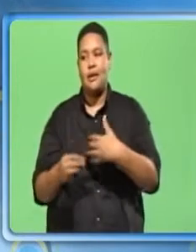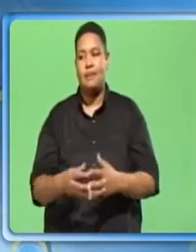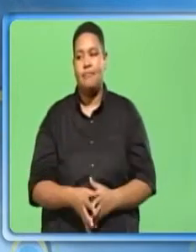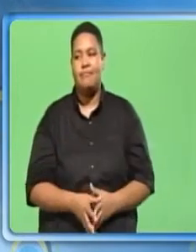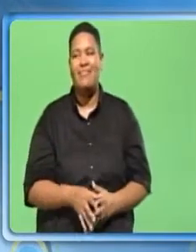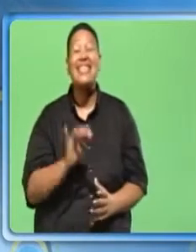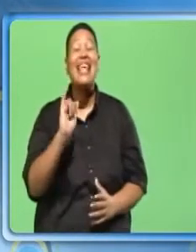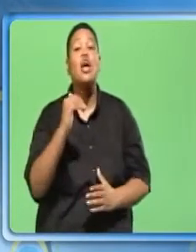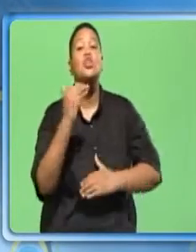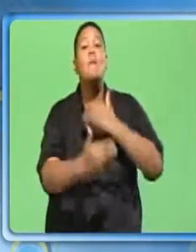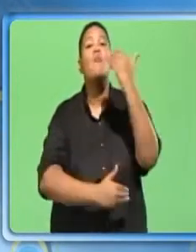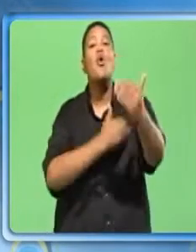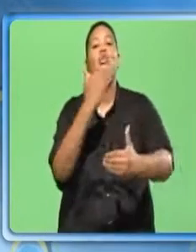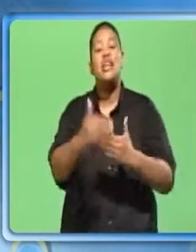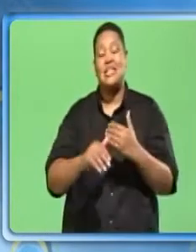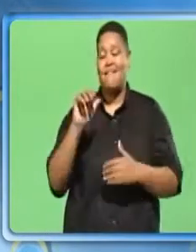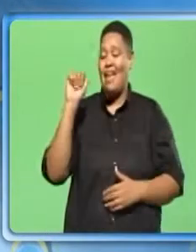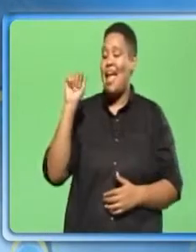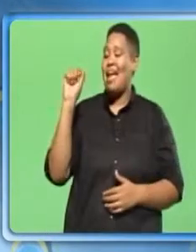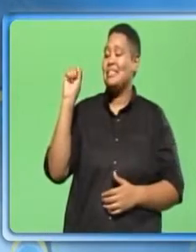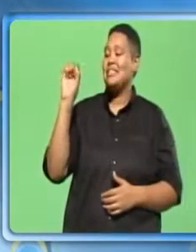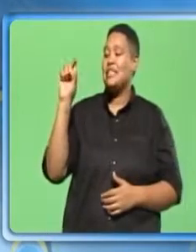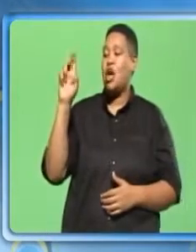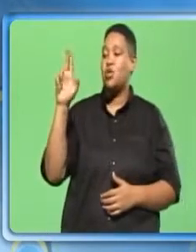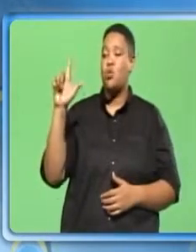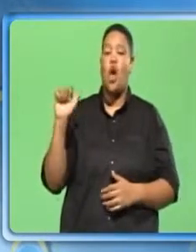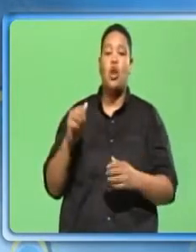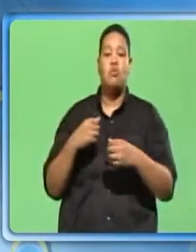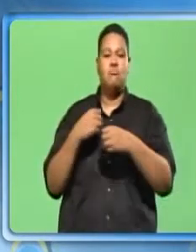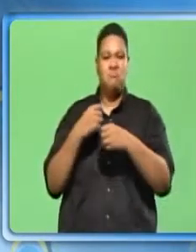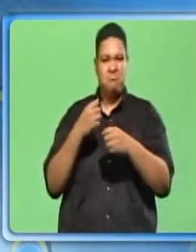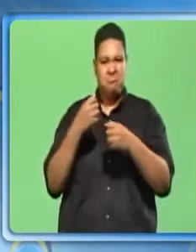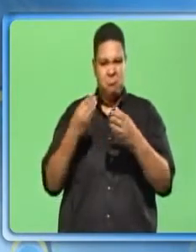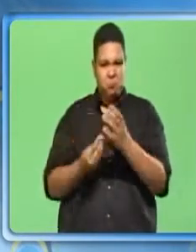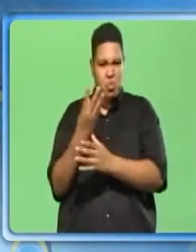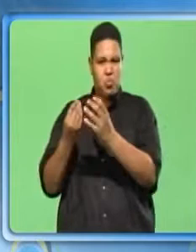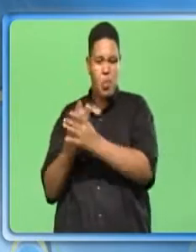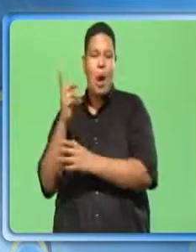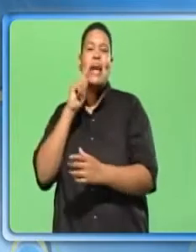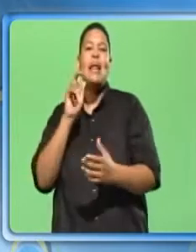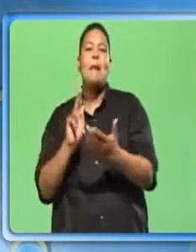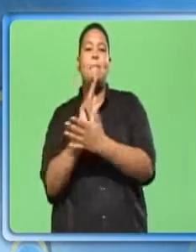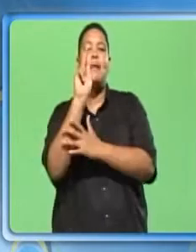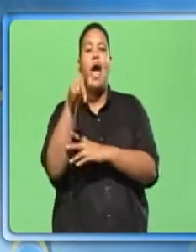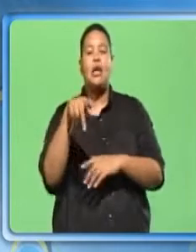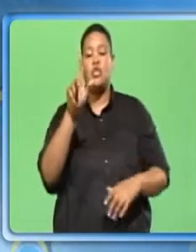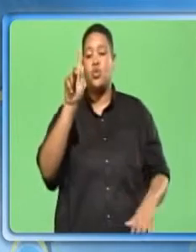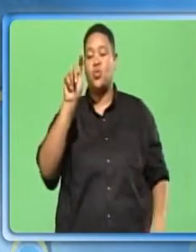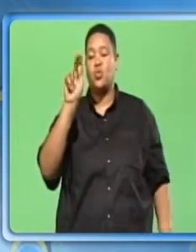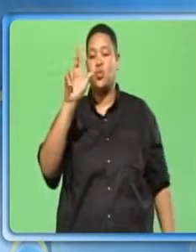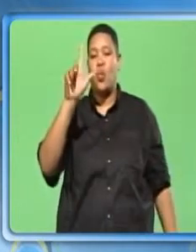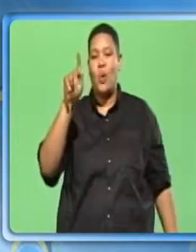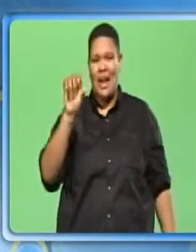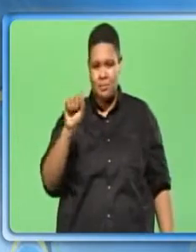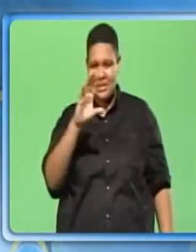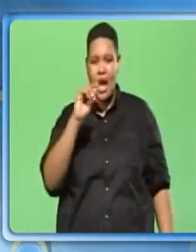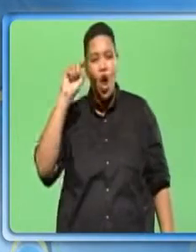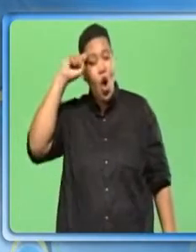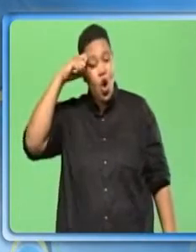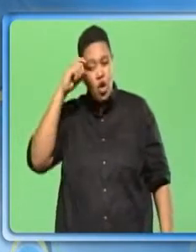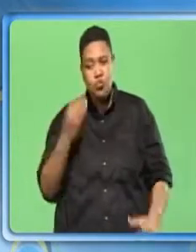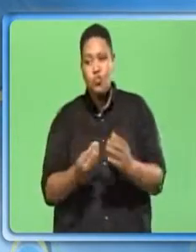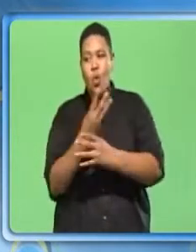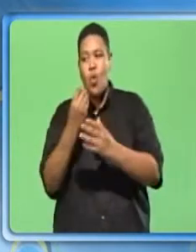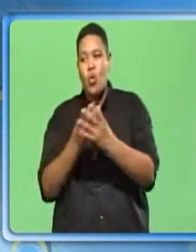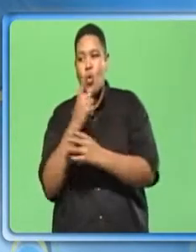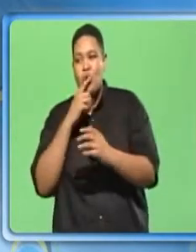This is the process of asexual reproduction in plants. Tulips and onions reproduce by bulbs, which is a short stem that